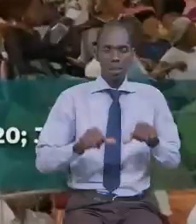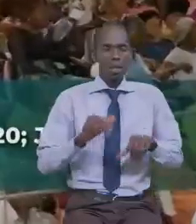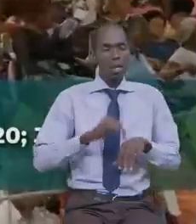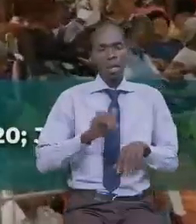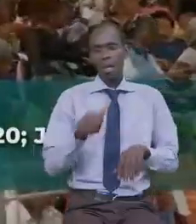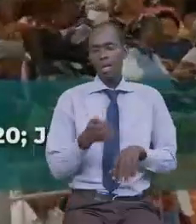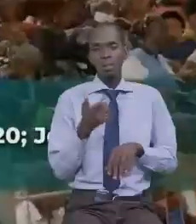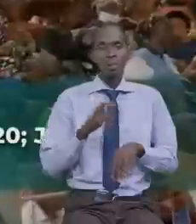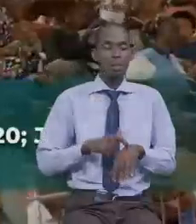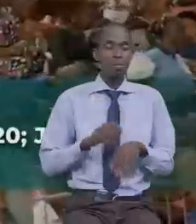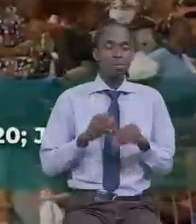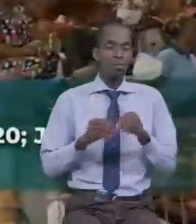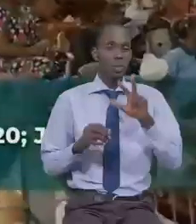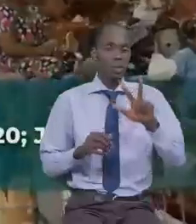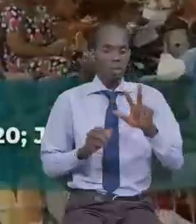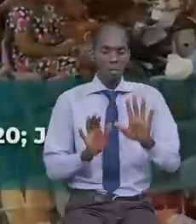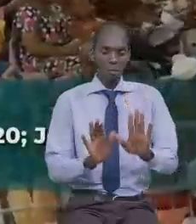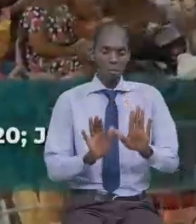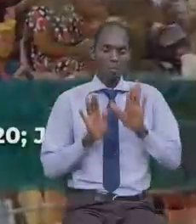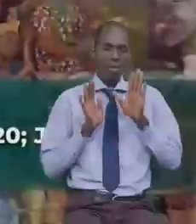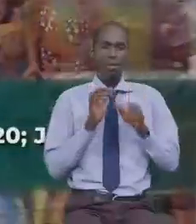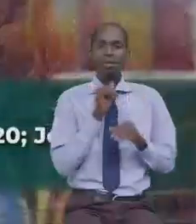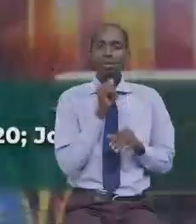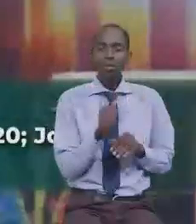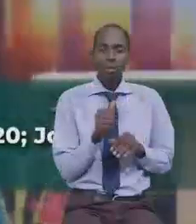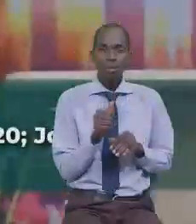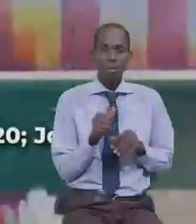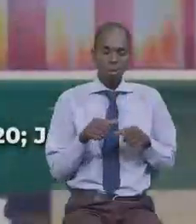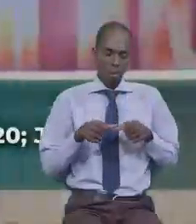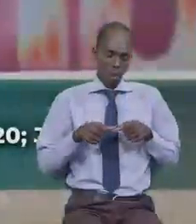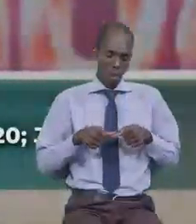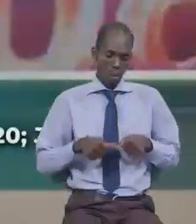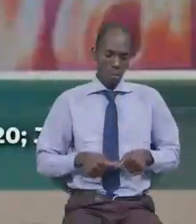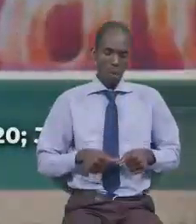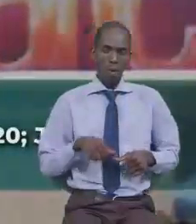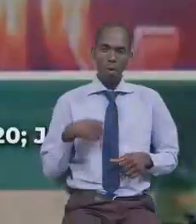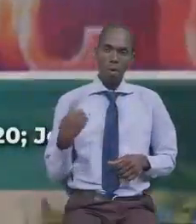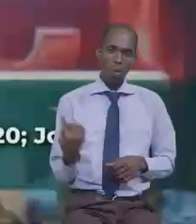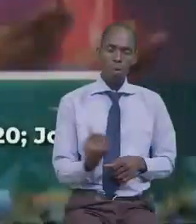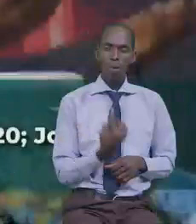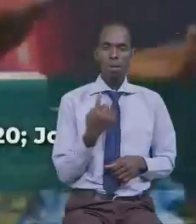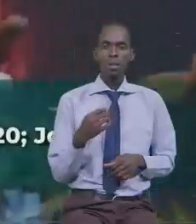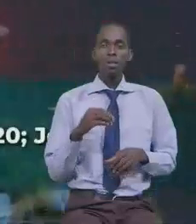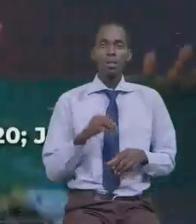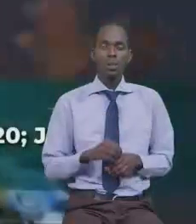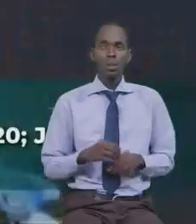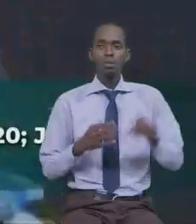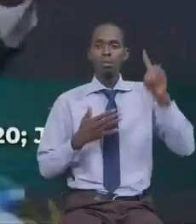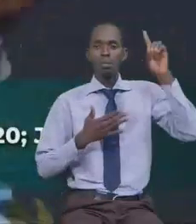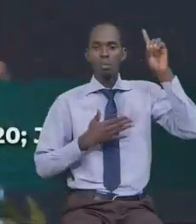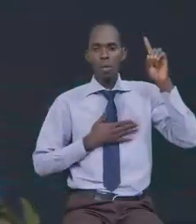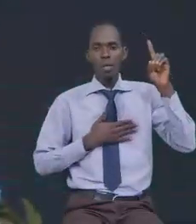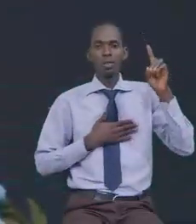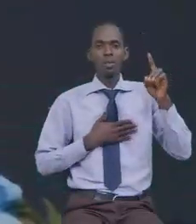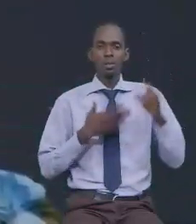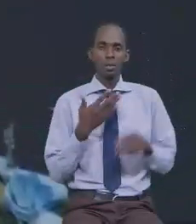Number three, fear not, abide always in my truth. That's what the Lord is telling me,